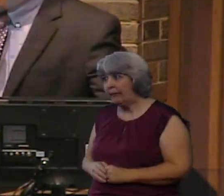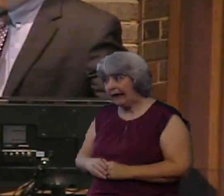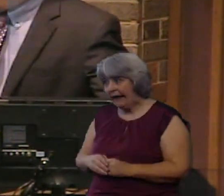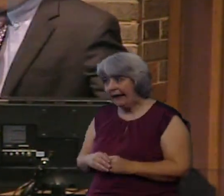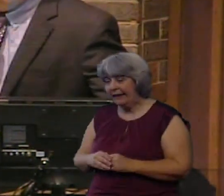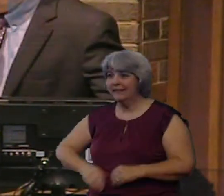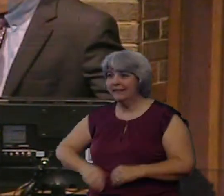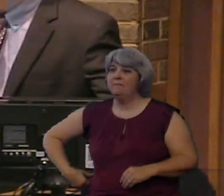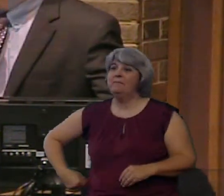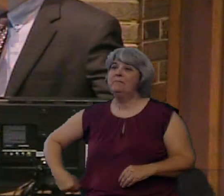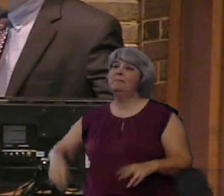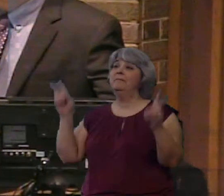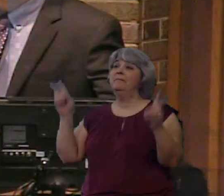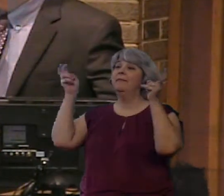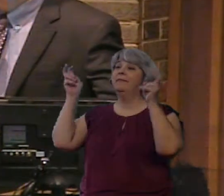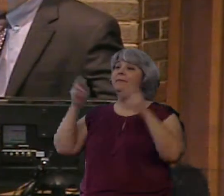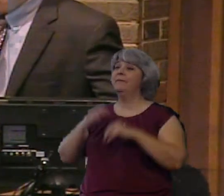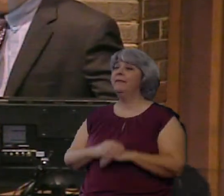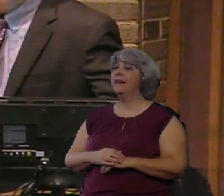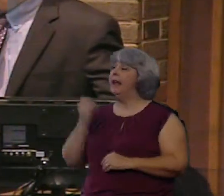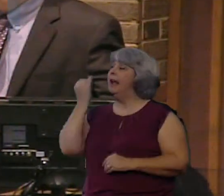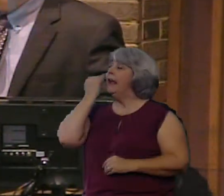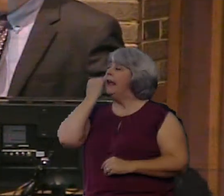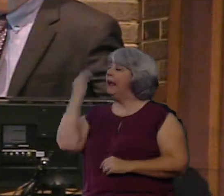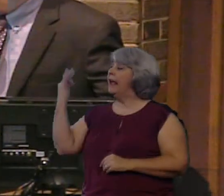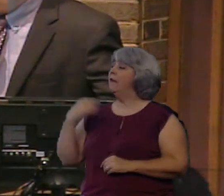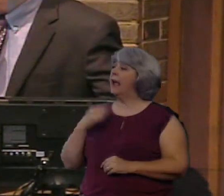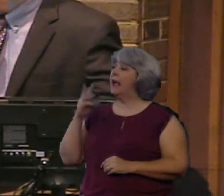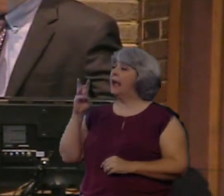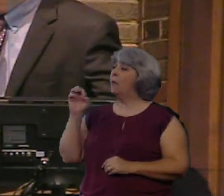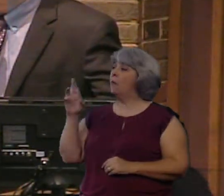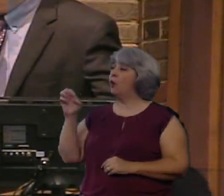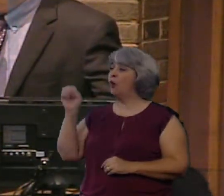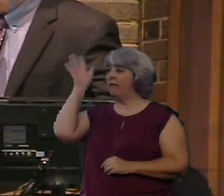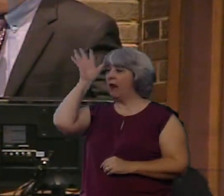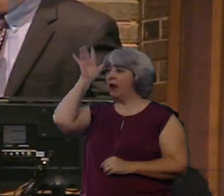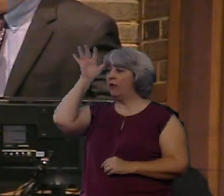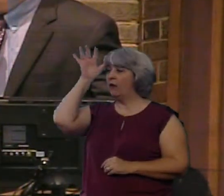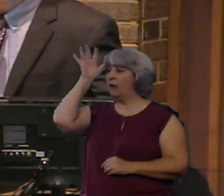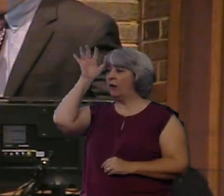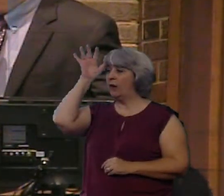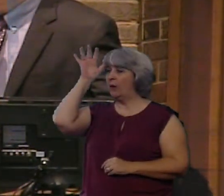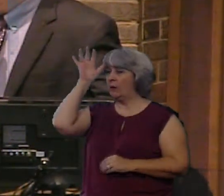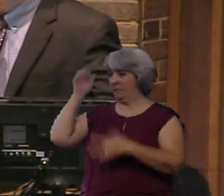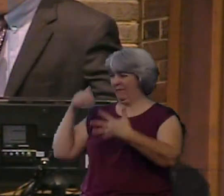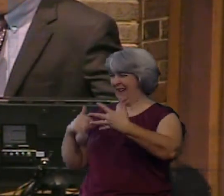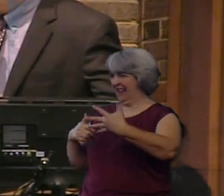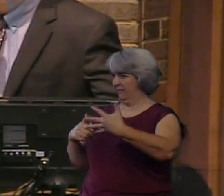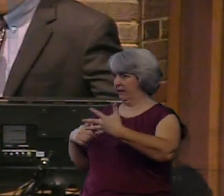If I were a father, and I'll offer you five thoughts in that regard.